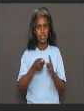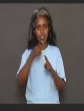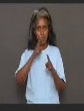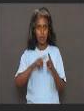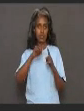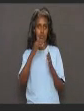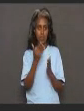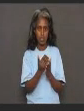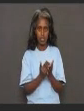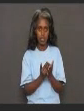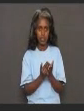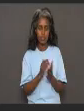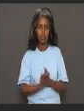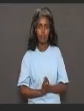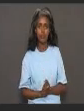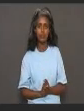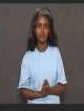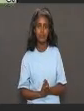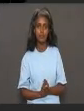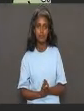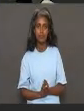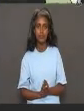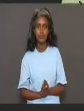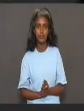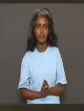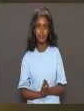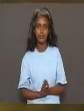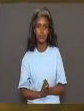Let's get back to our lesson.